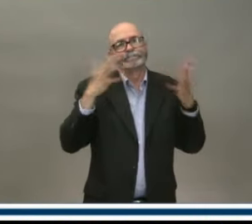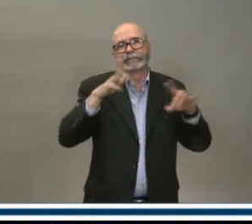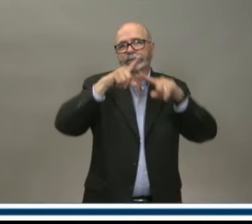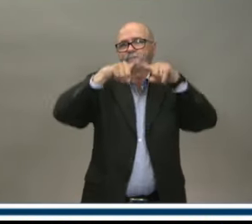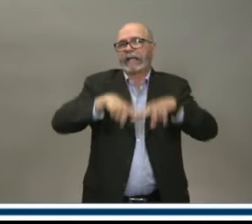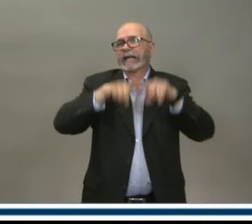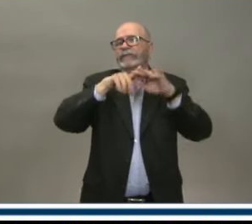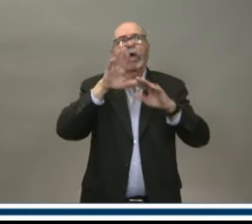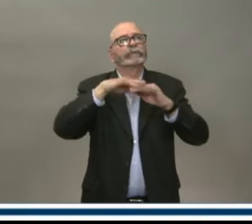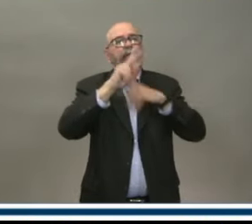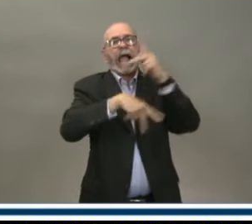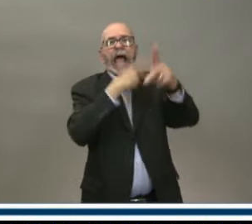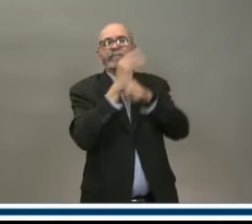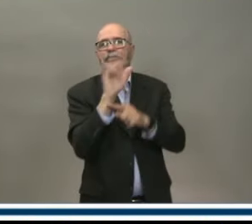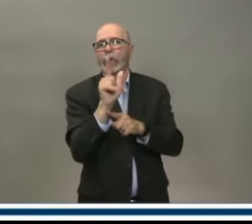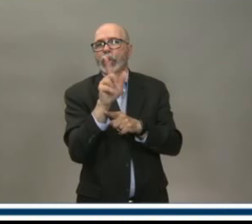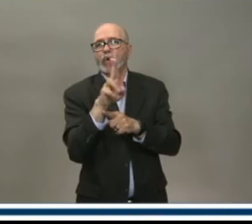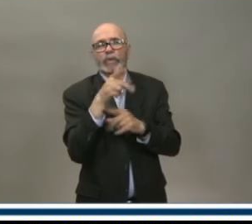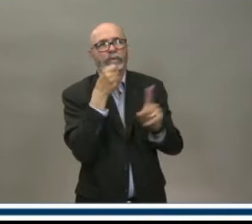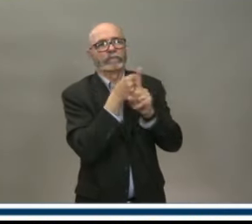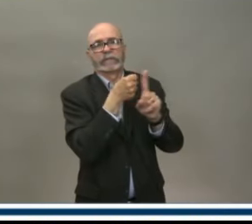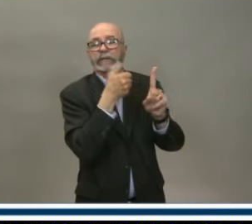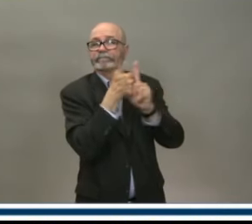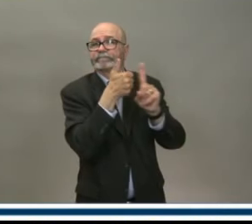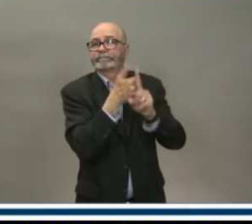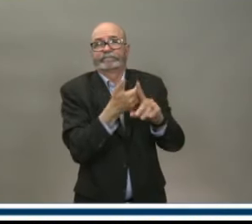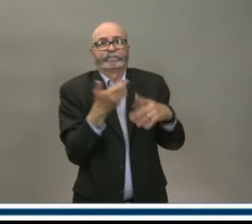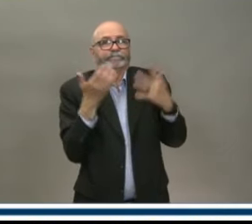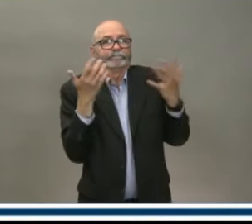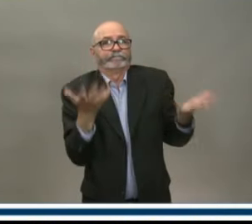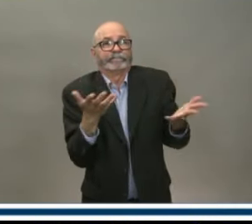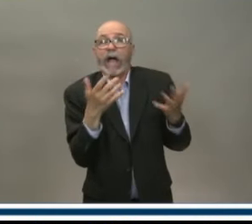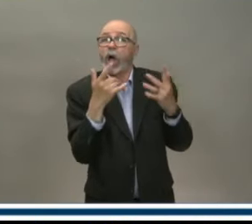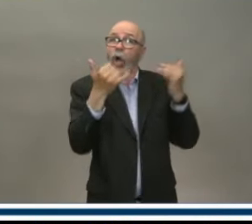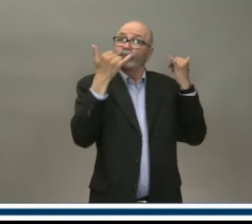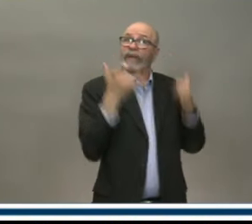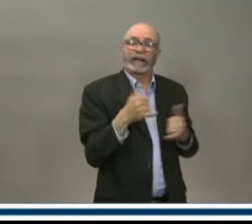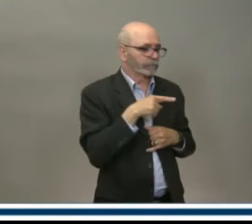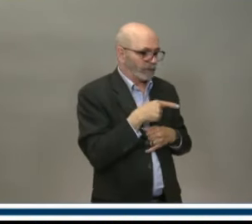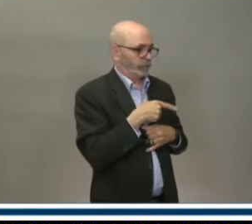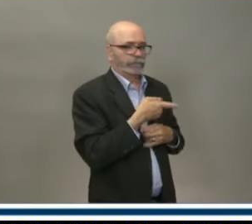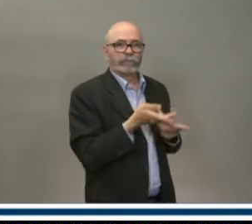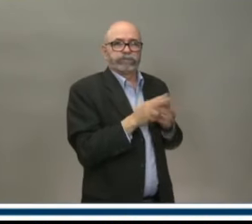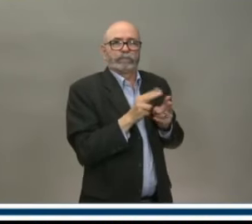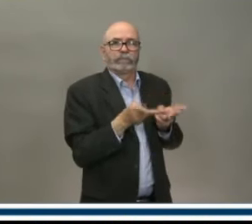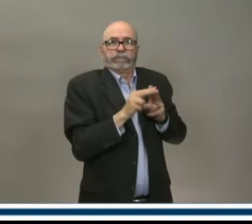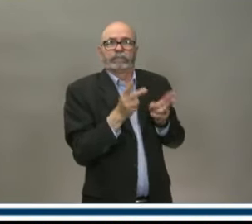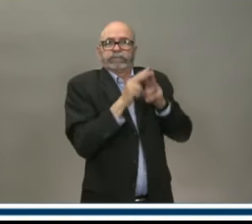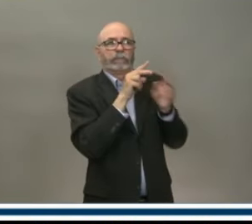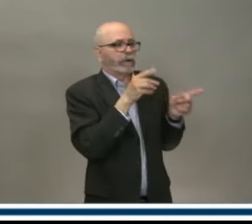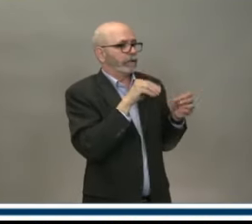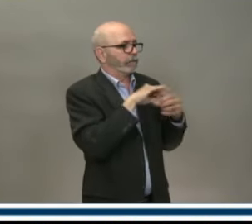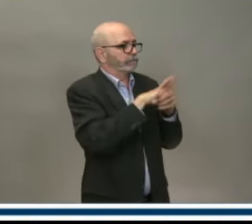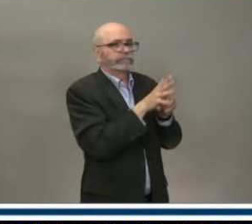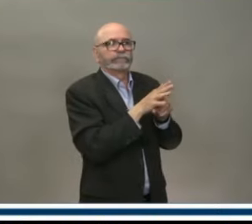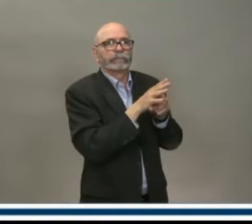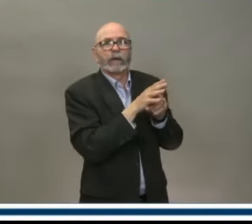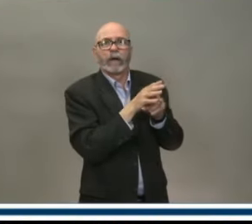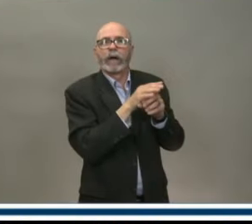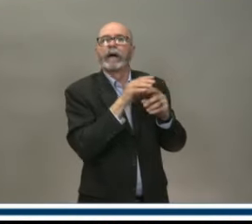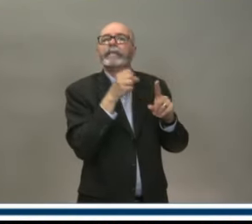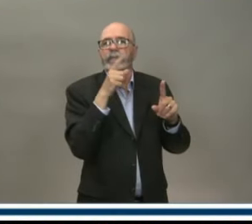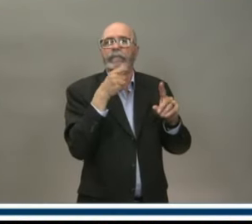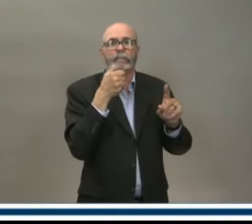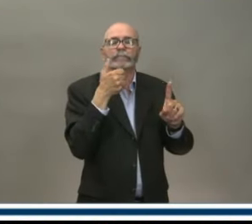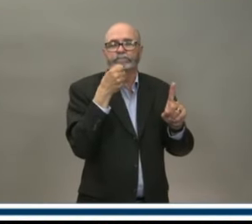outbreak to come anywhere close to what we're seeing right now in Northwood with their COVID-19. Go ahead, John, with your